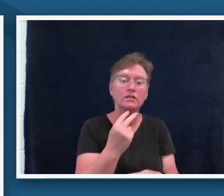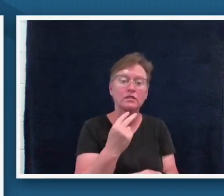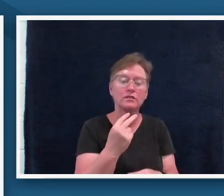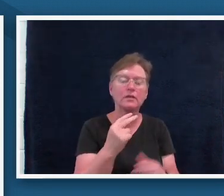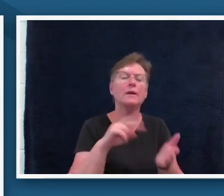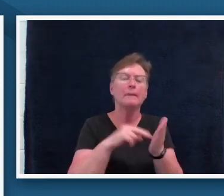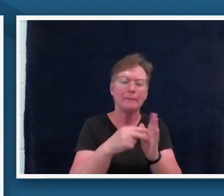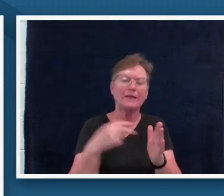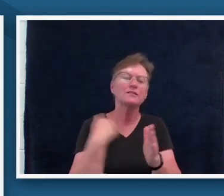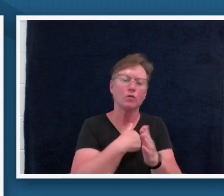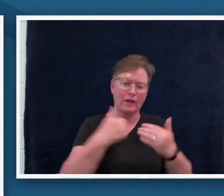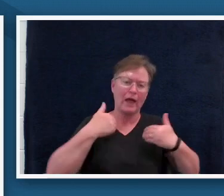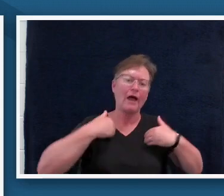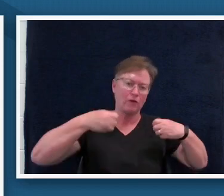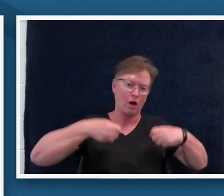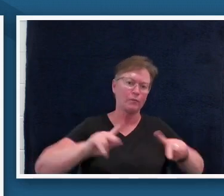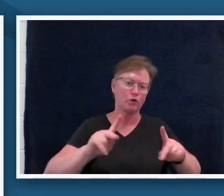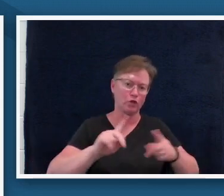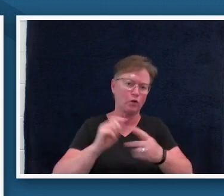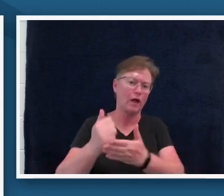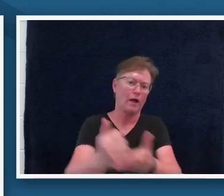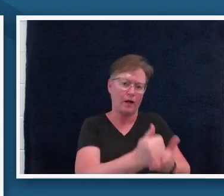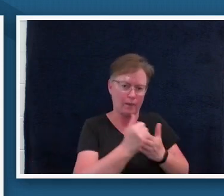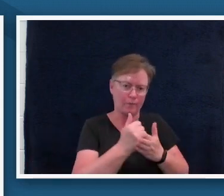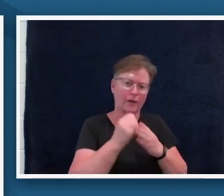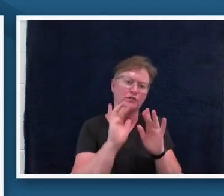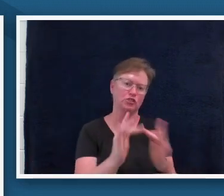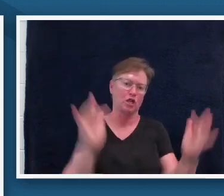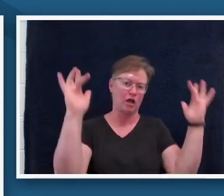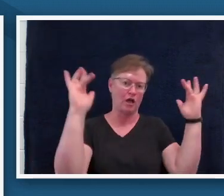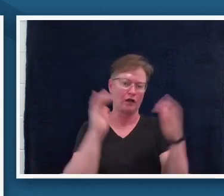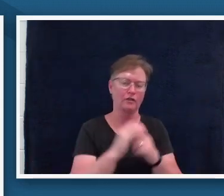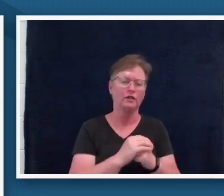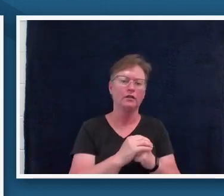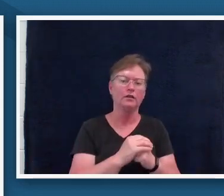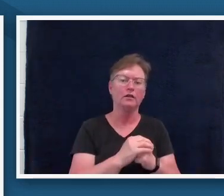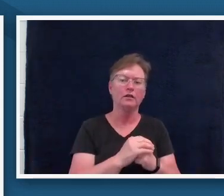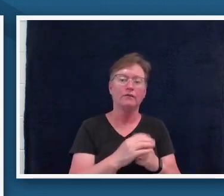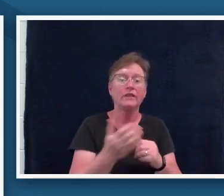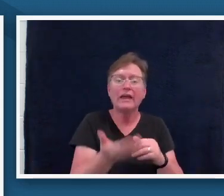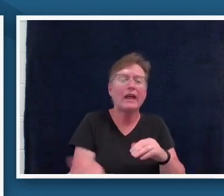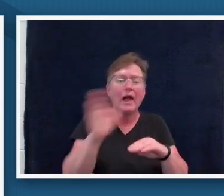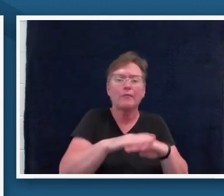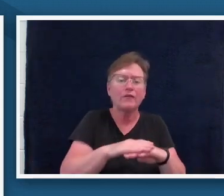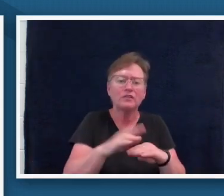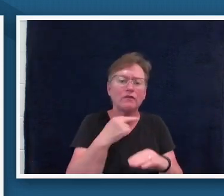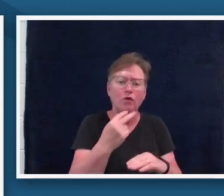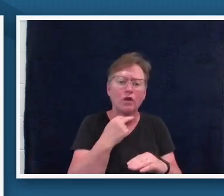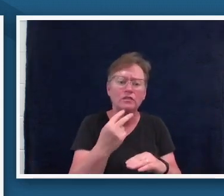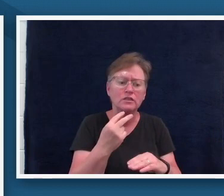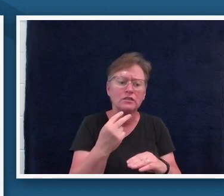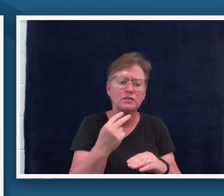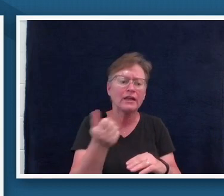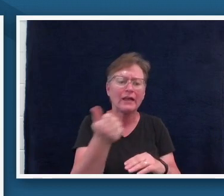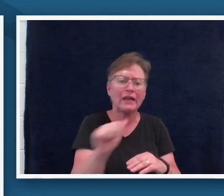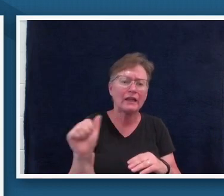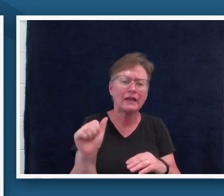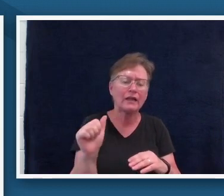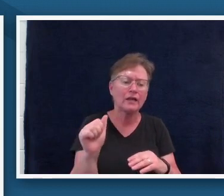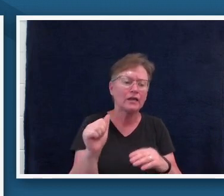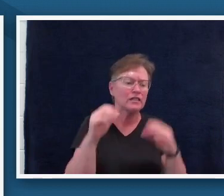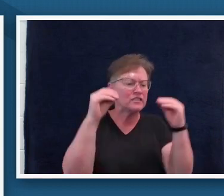shine. When it comes to amplifying their voices, for any teacher who's out there thinking about like, how do I do this? What does that look